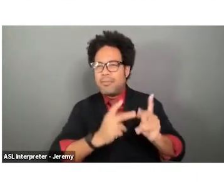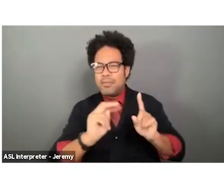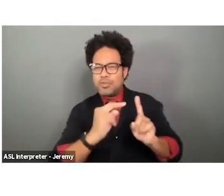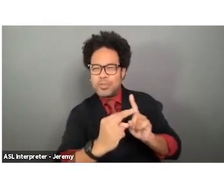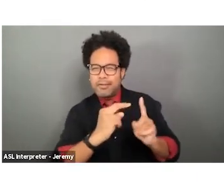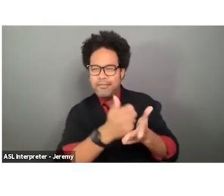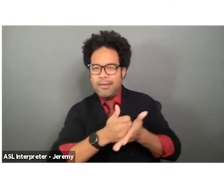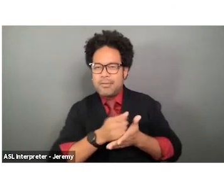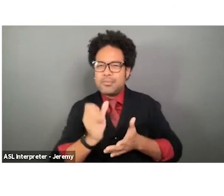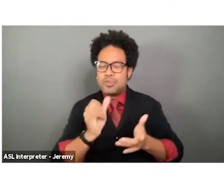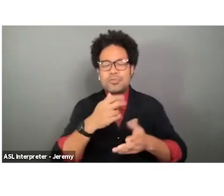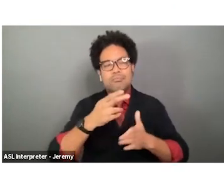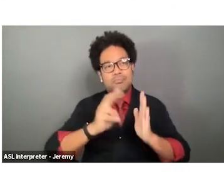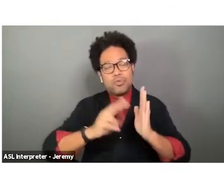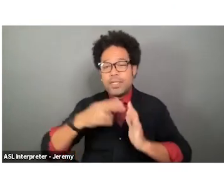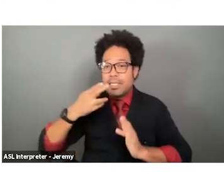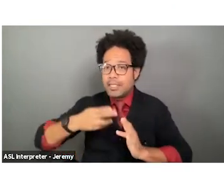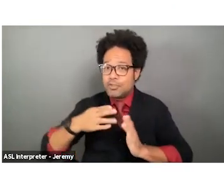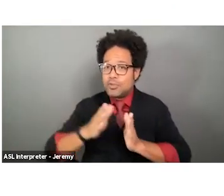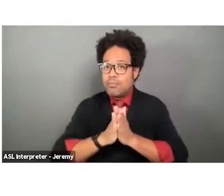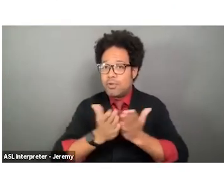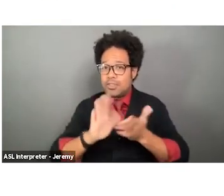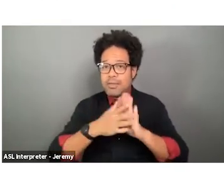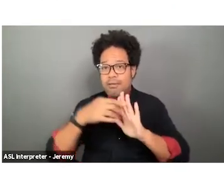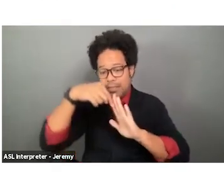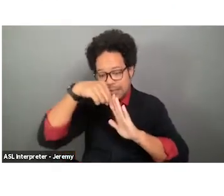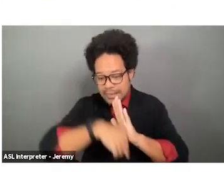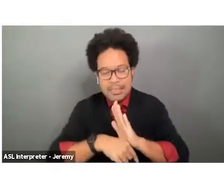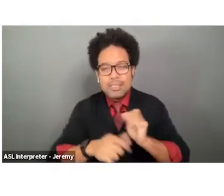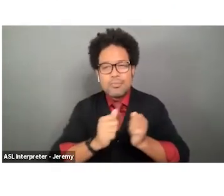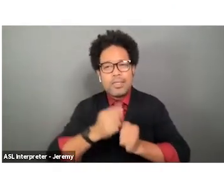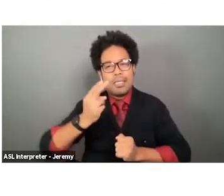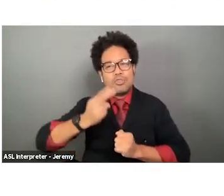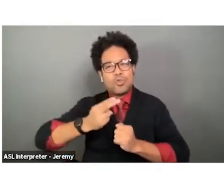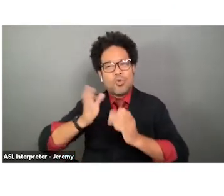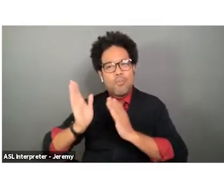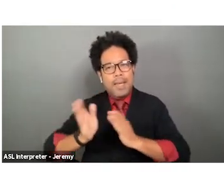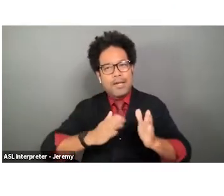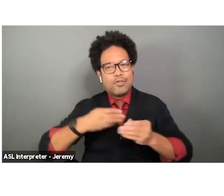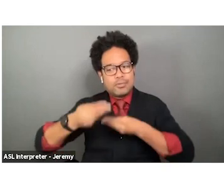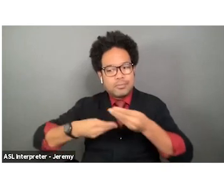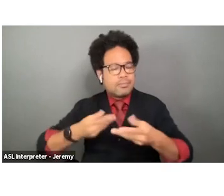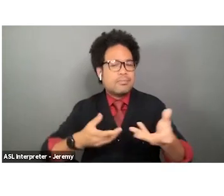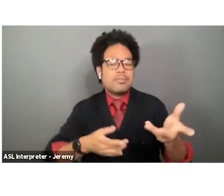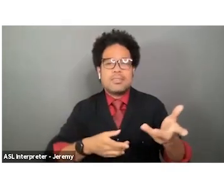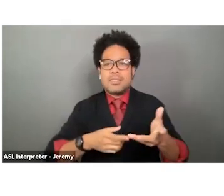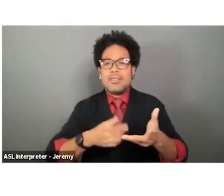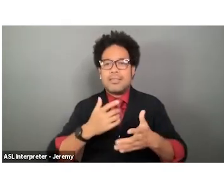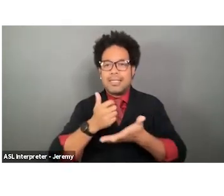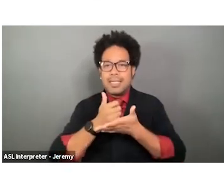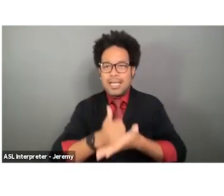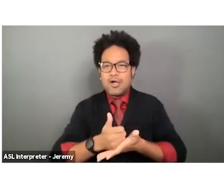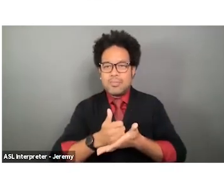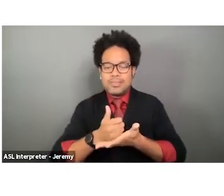me. Reading history books and getting deeper and deeper into the historical patterns really helps ground me so I don't panic every single time